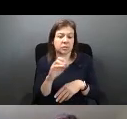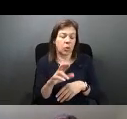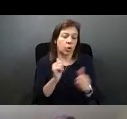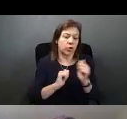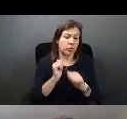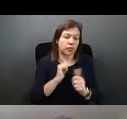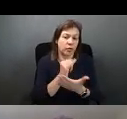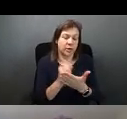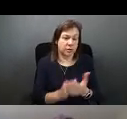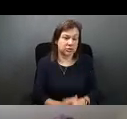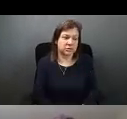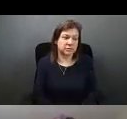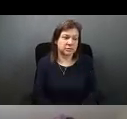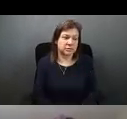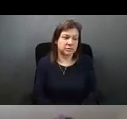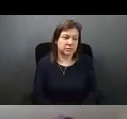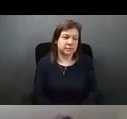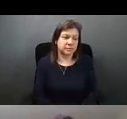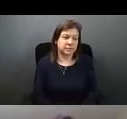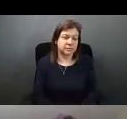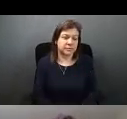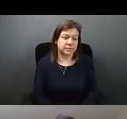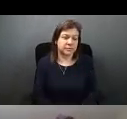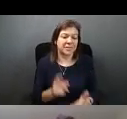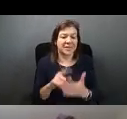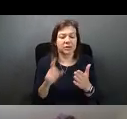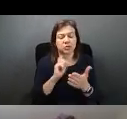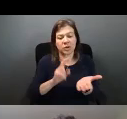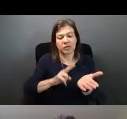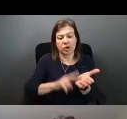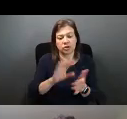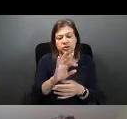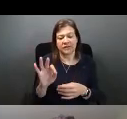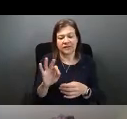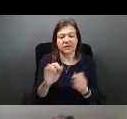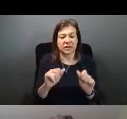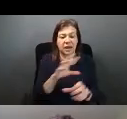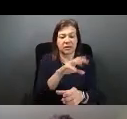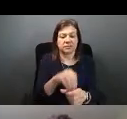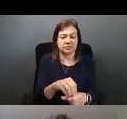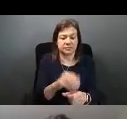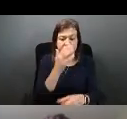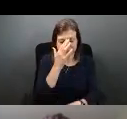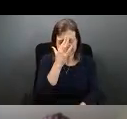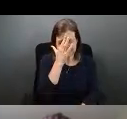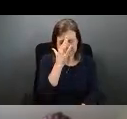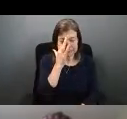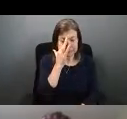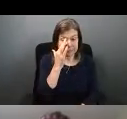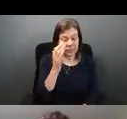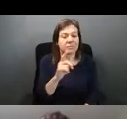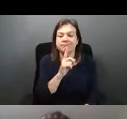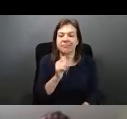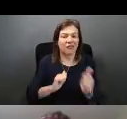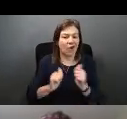performing arts one. So that's where your contract fee could come into play, but not for actors and not for